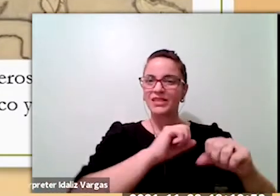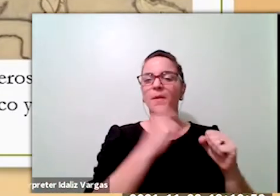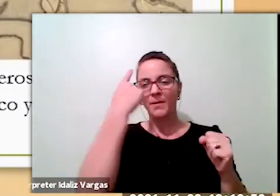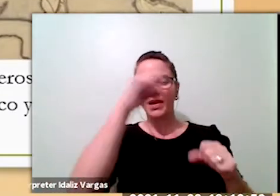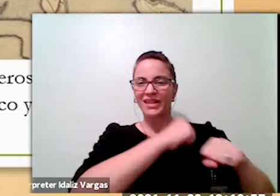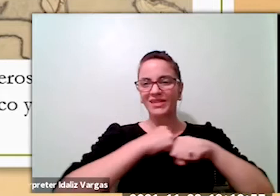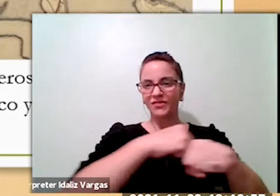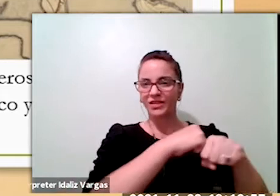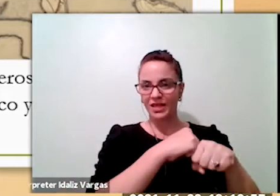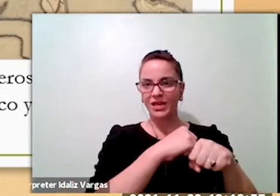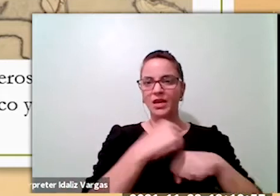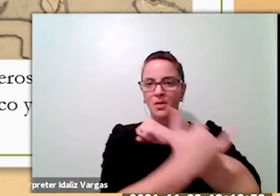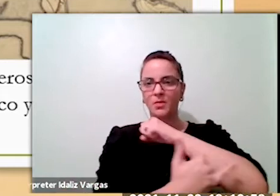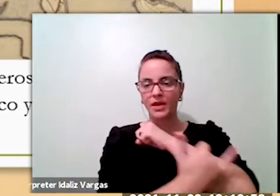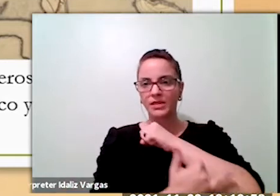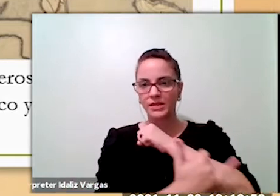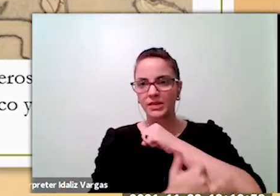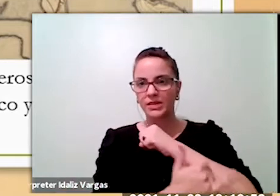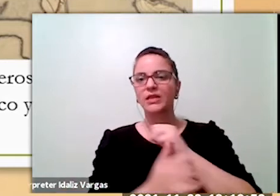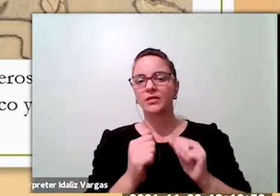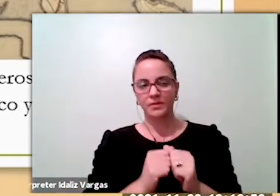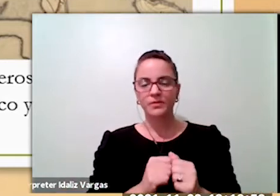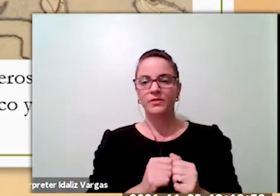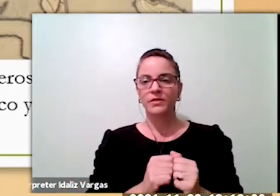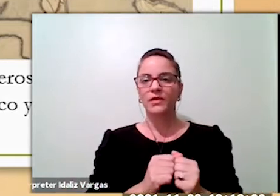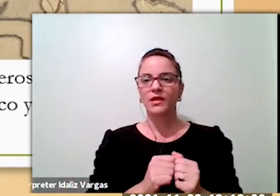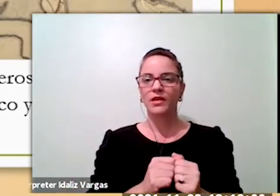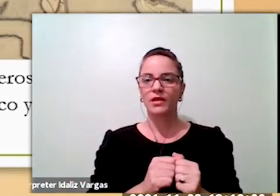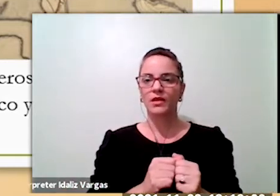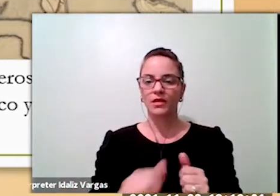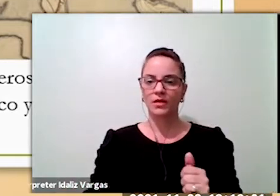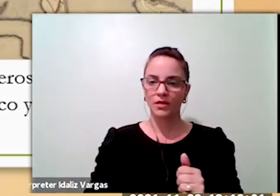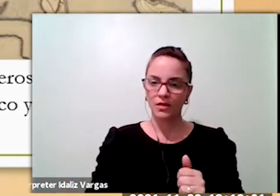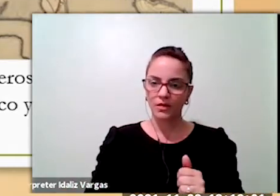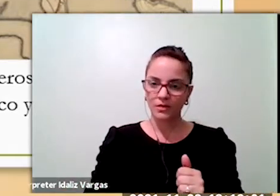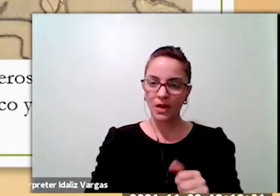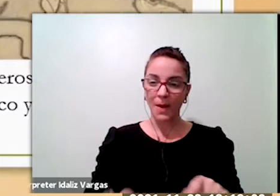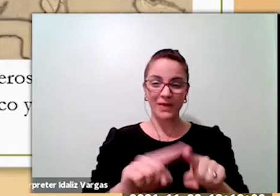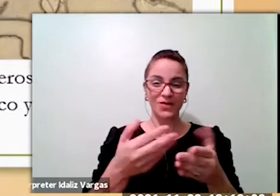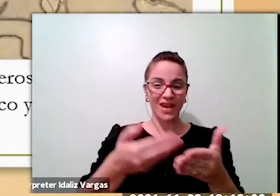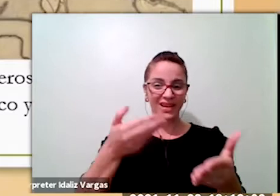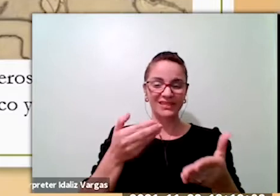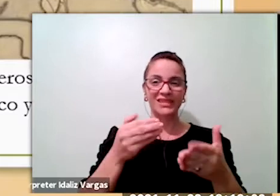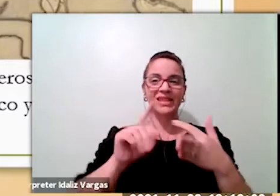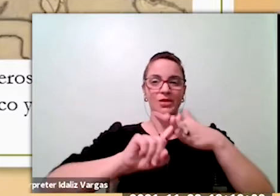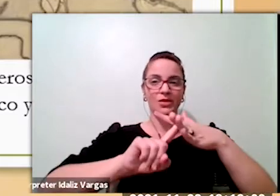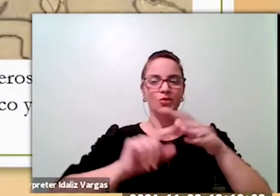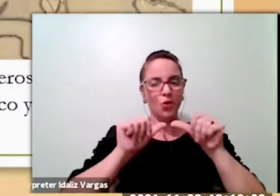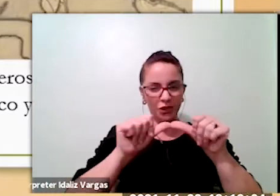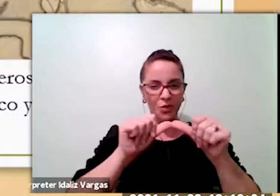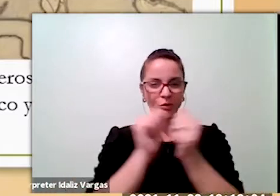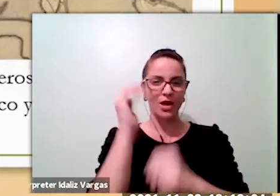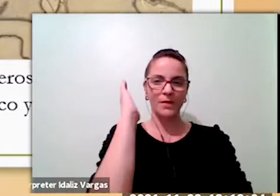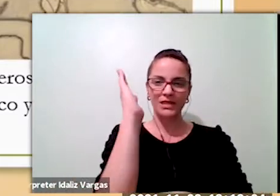future city expansion. But before proceeding to the presentation, it is necessary to take a